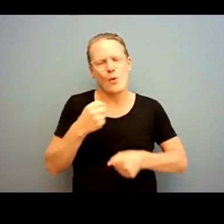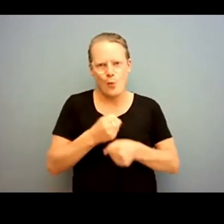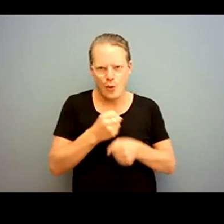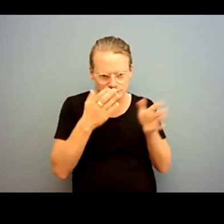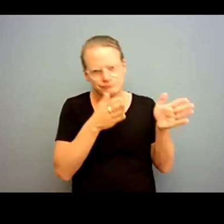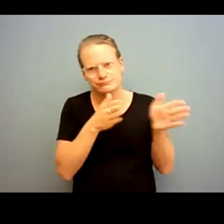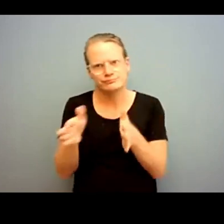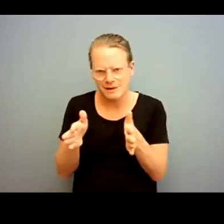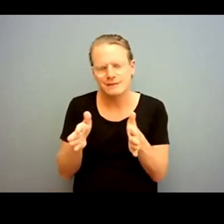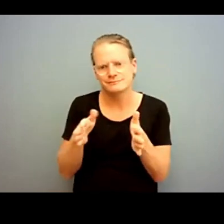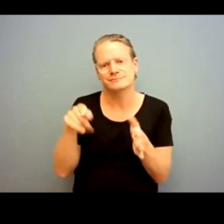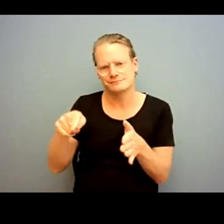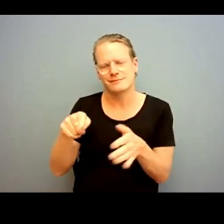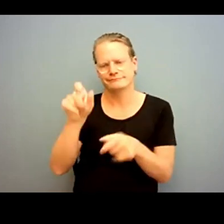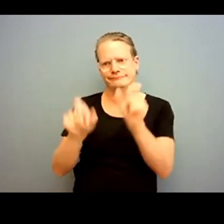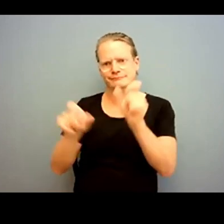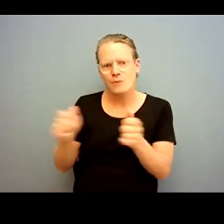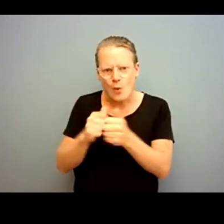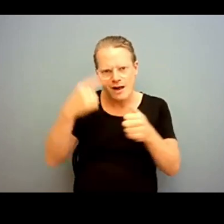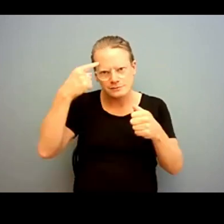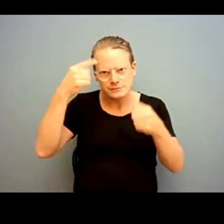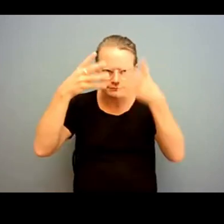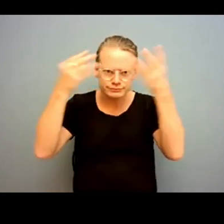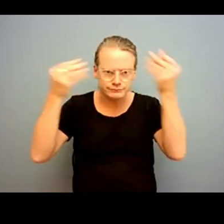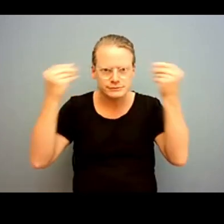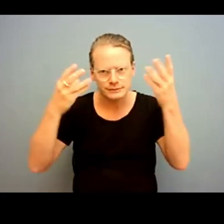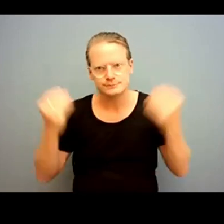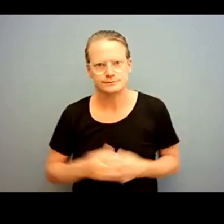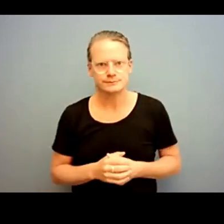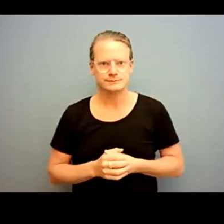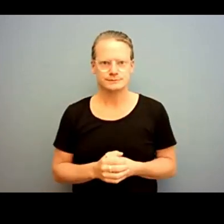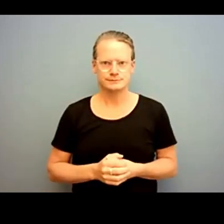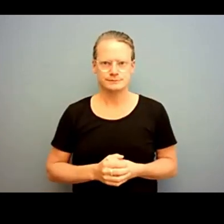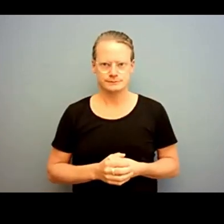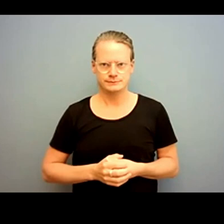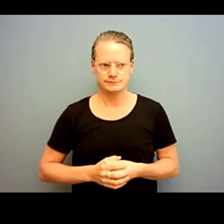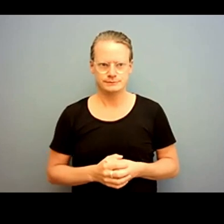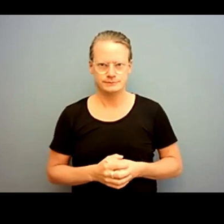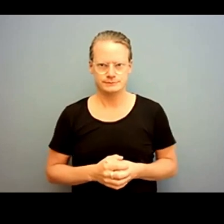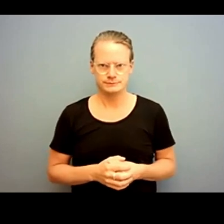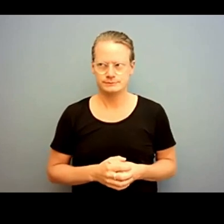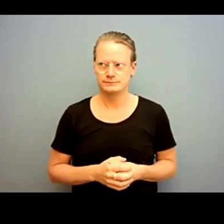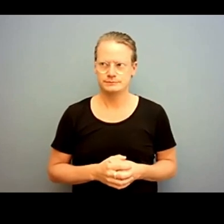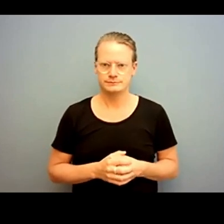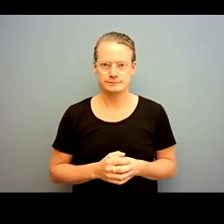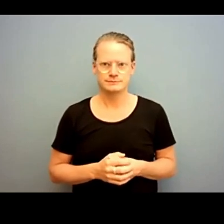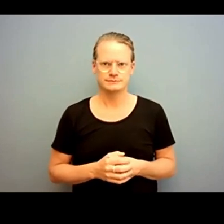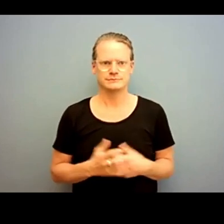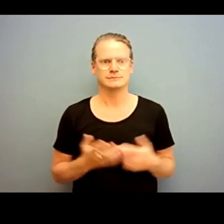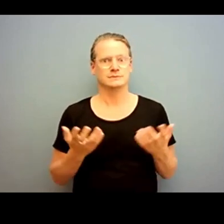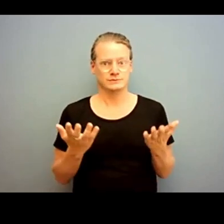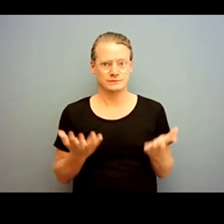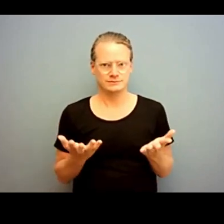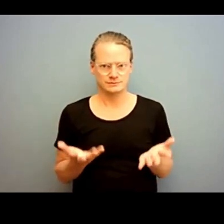treaty bodies that interpret these treaties are climbing out of their ground-centric